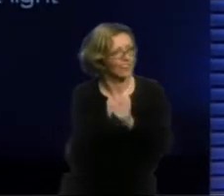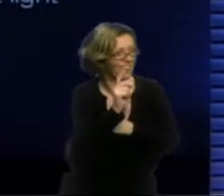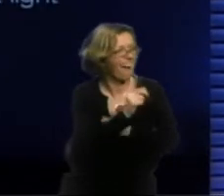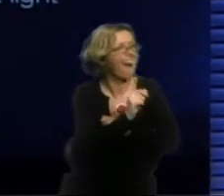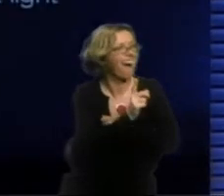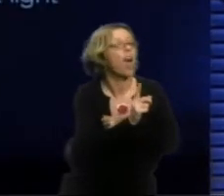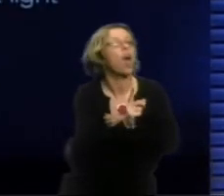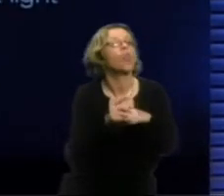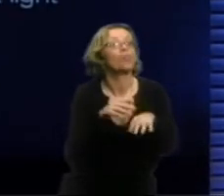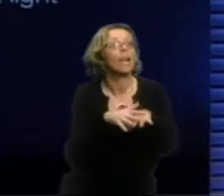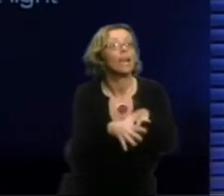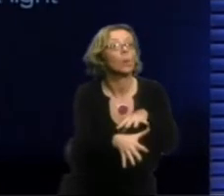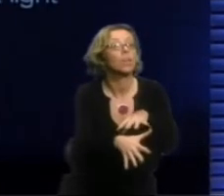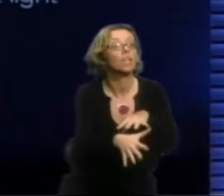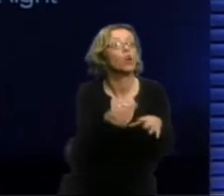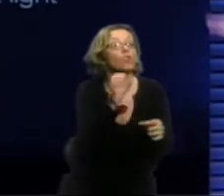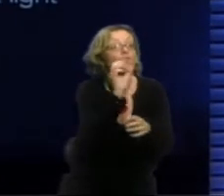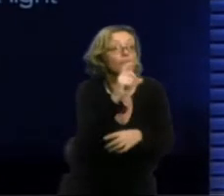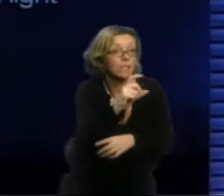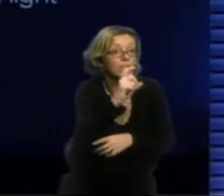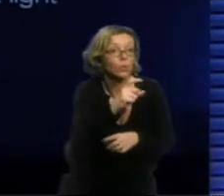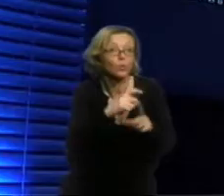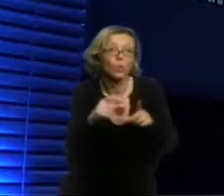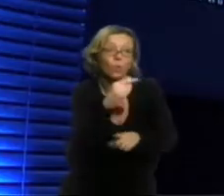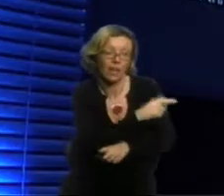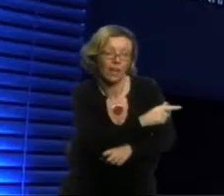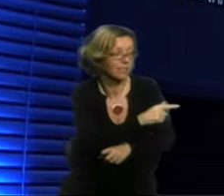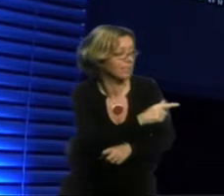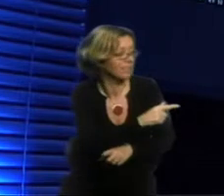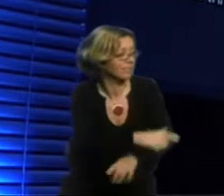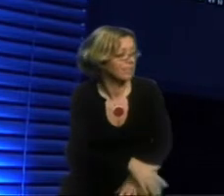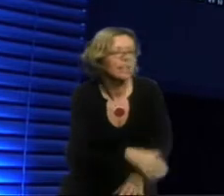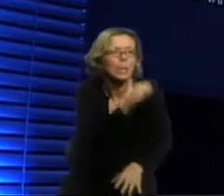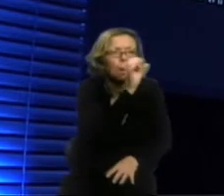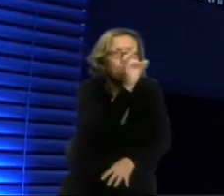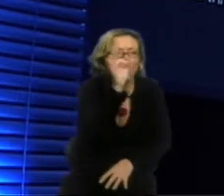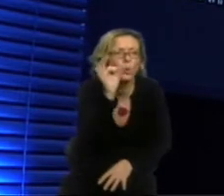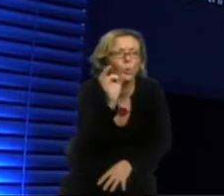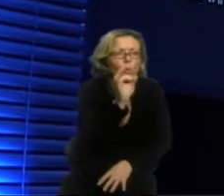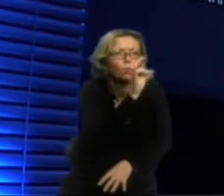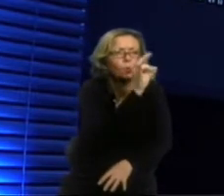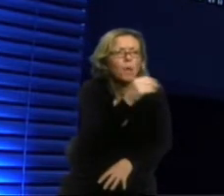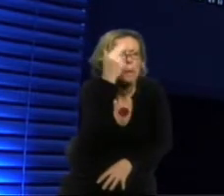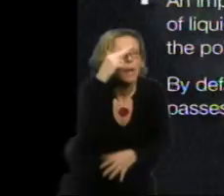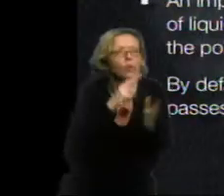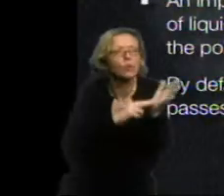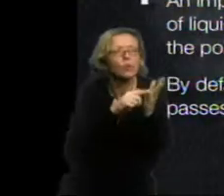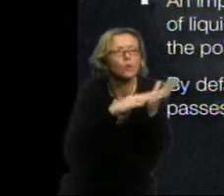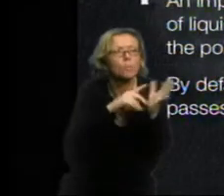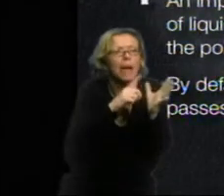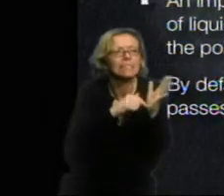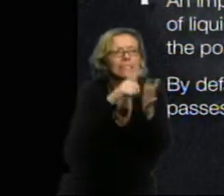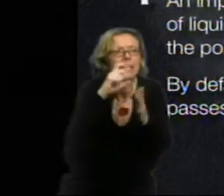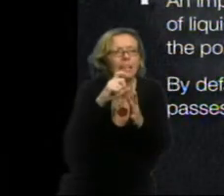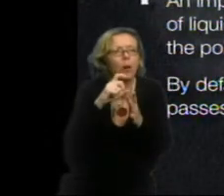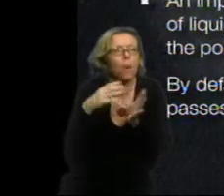And it's actually a chemical. It's a liquid crystal. It's a series of molecules called pneumatic molecules. And